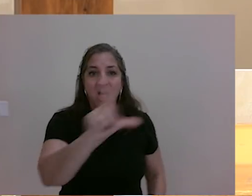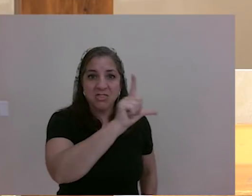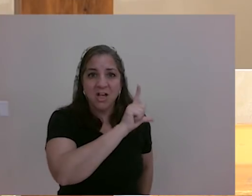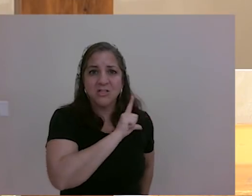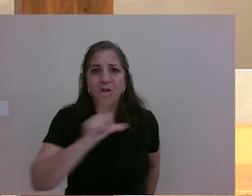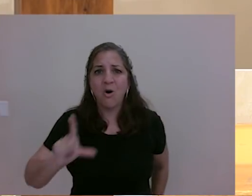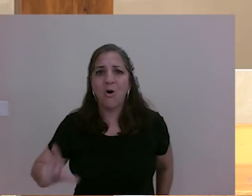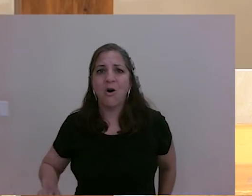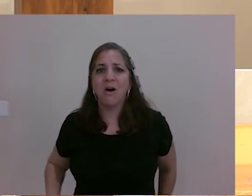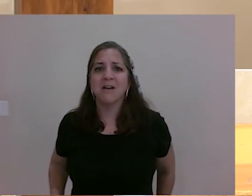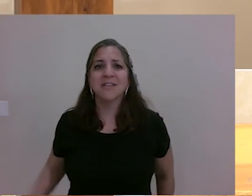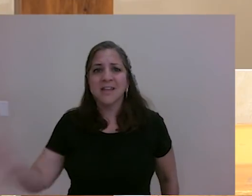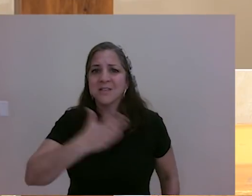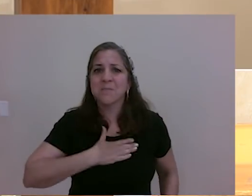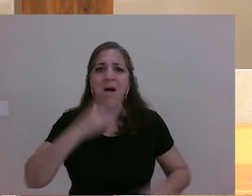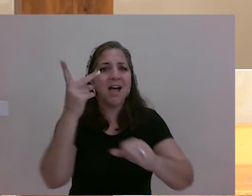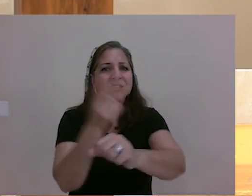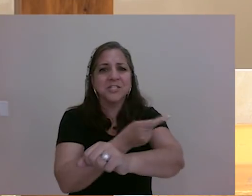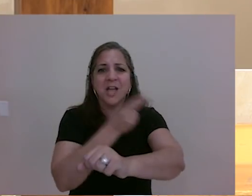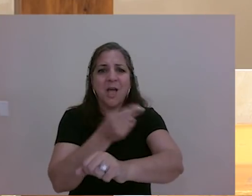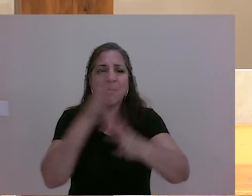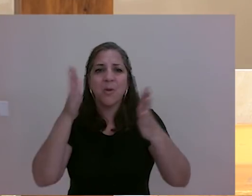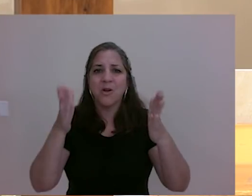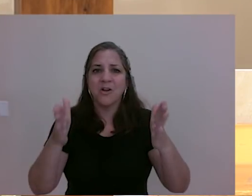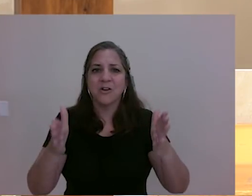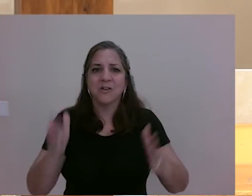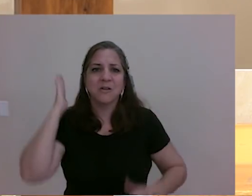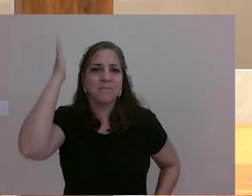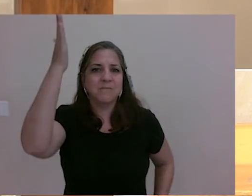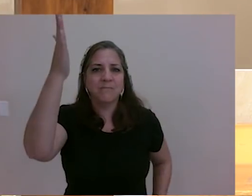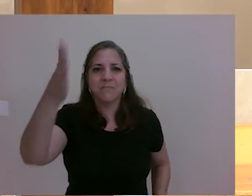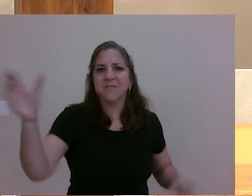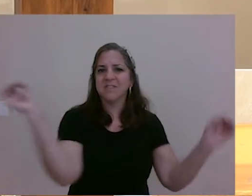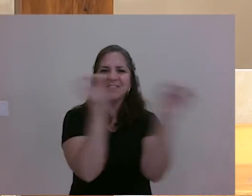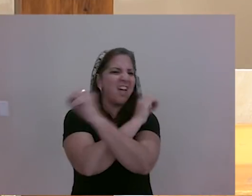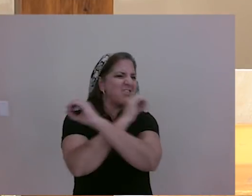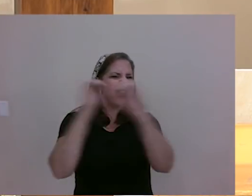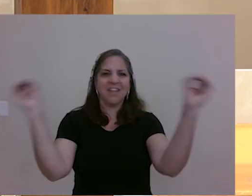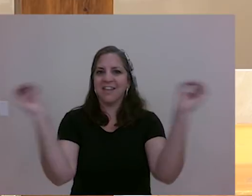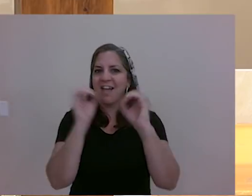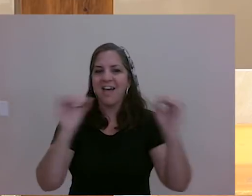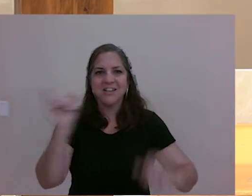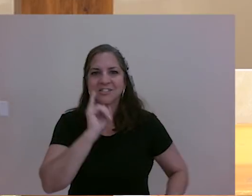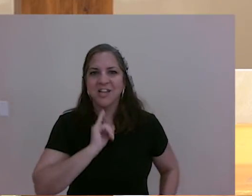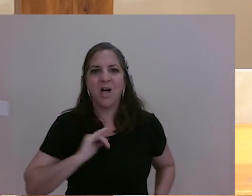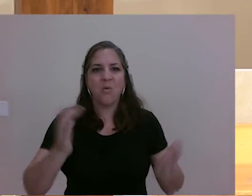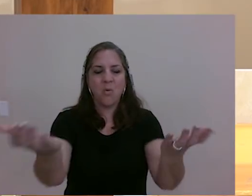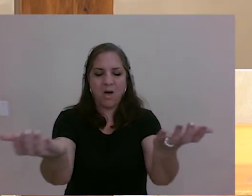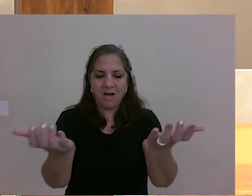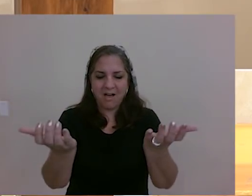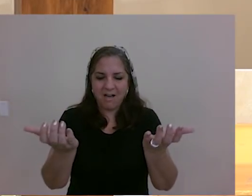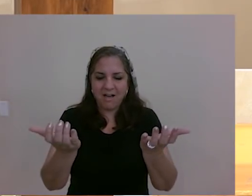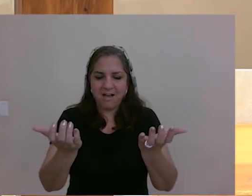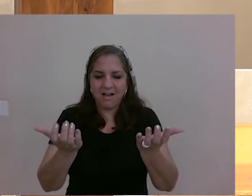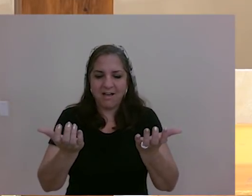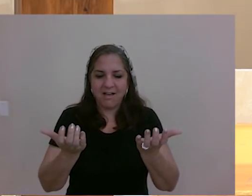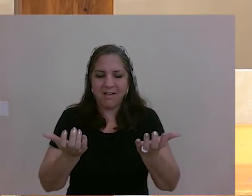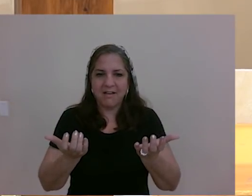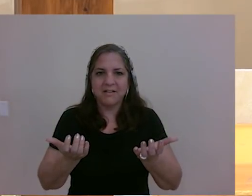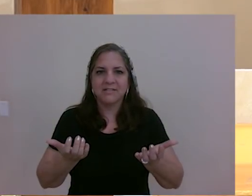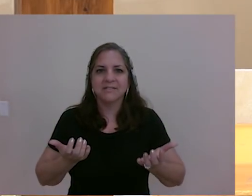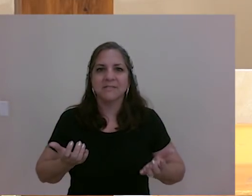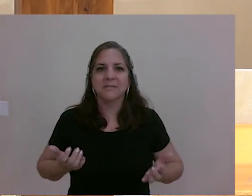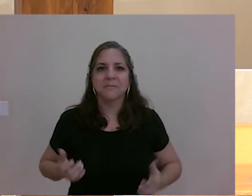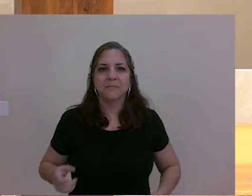want. The Lord is my shepherd, there is nothing I shall want.